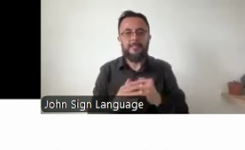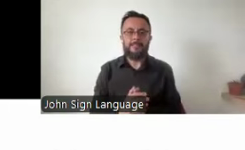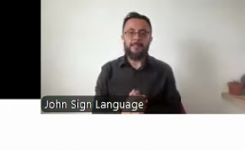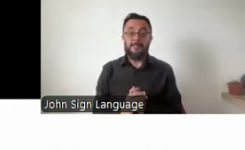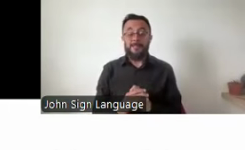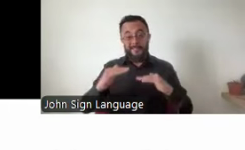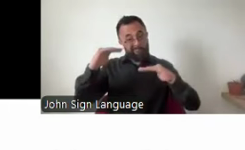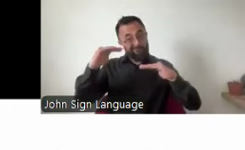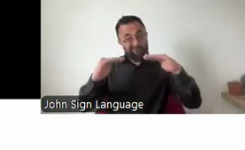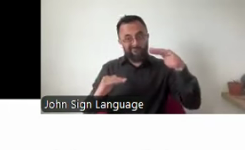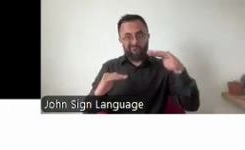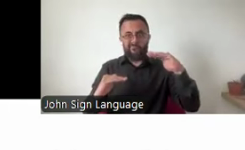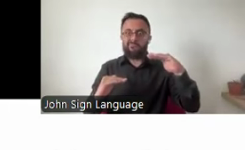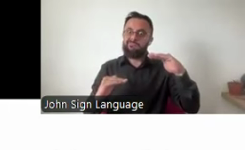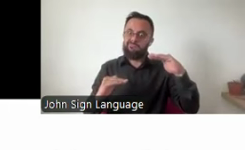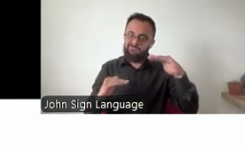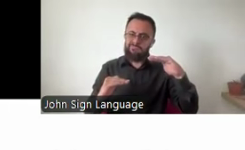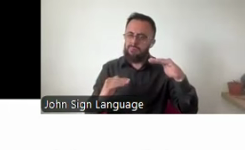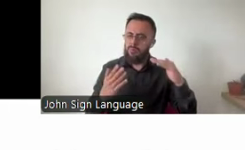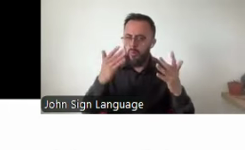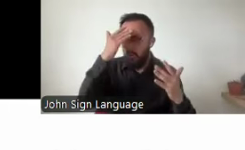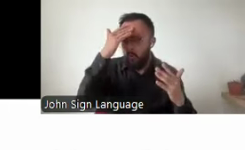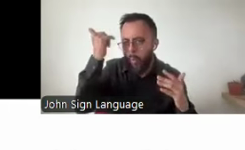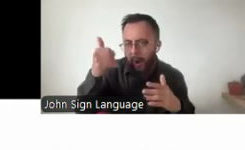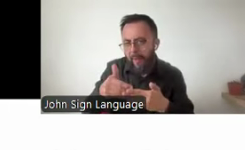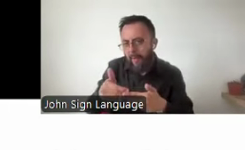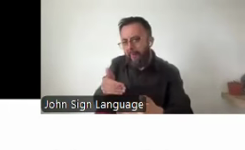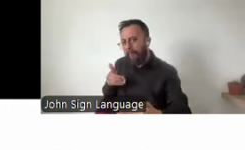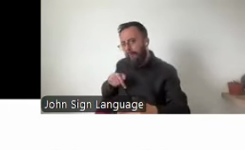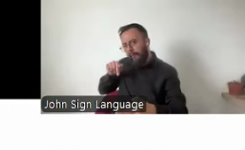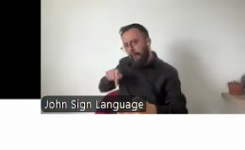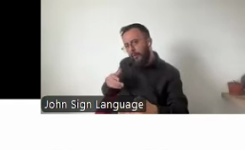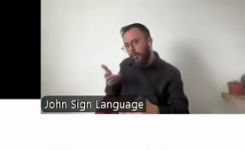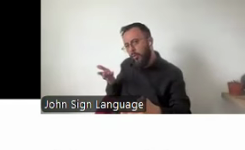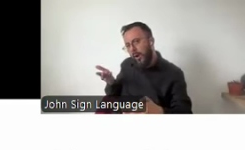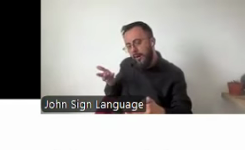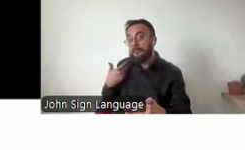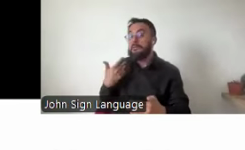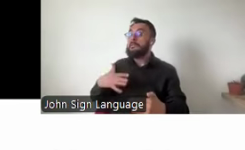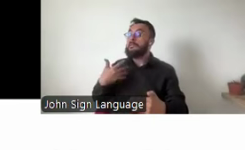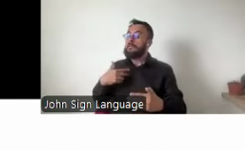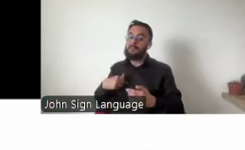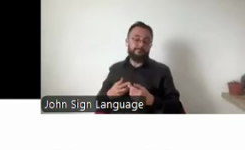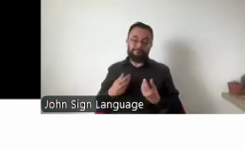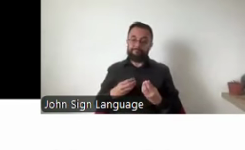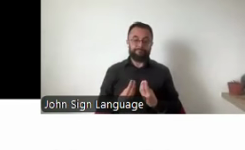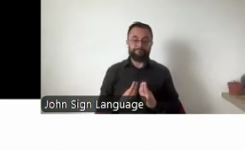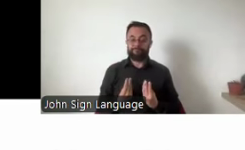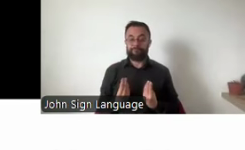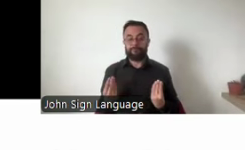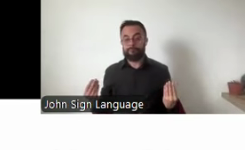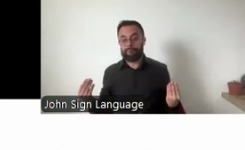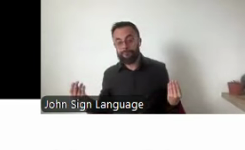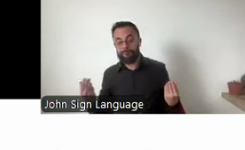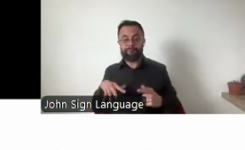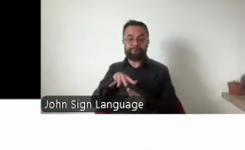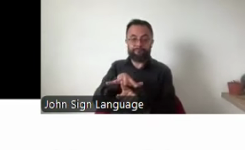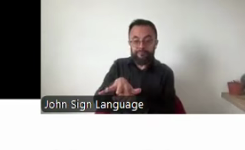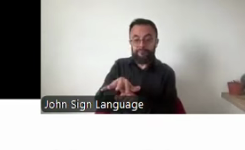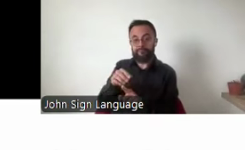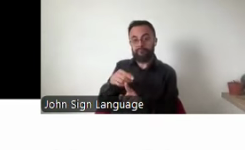that disproportionately impact persons with disabilities. So the good news within that is that it is preventable